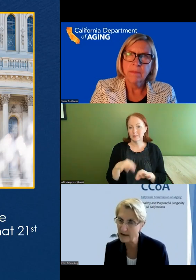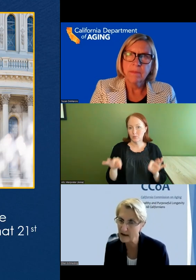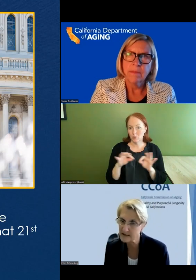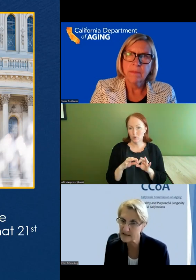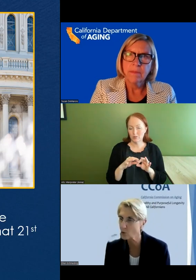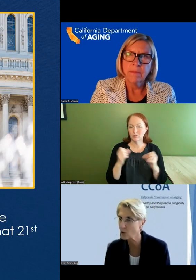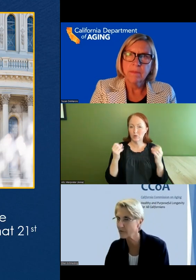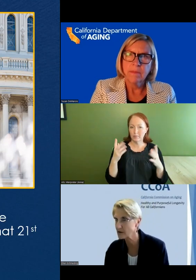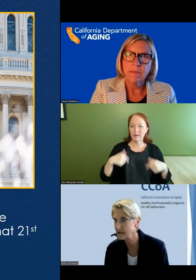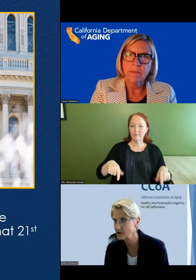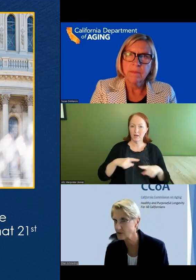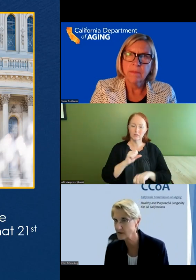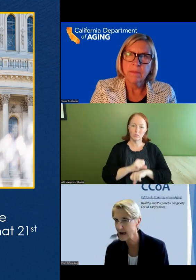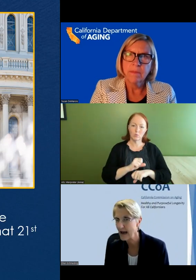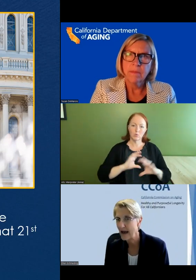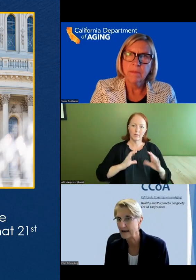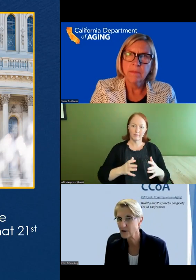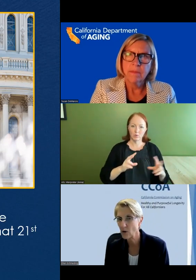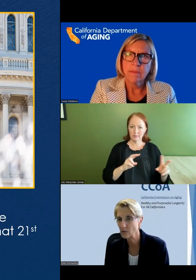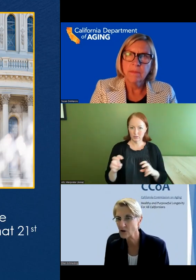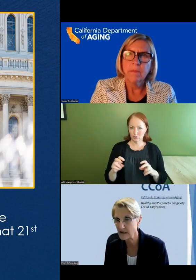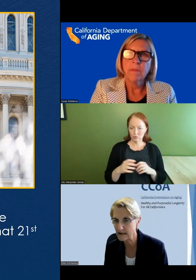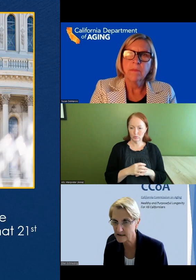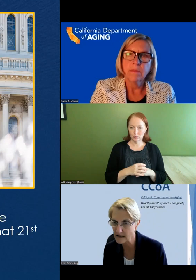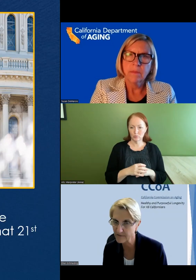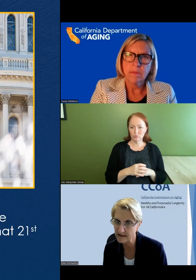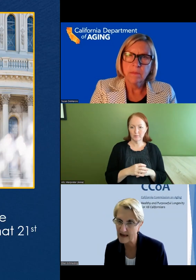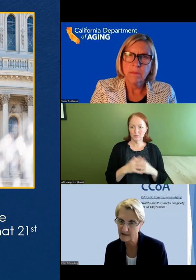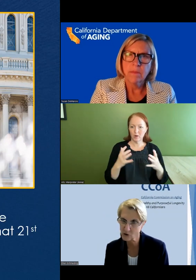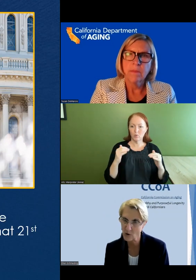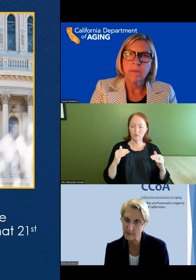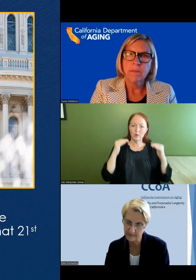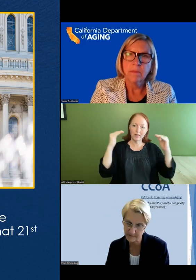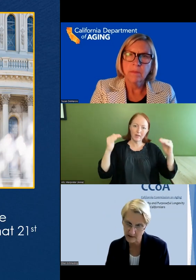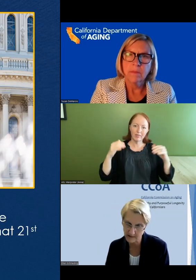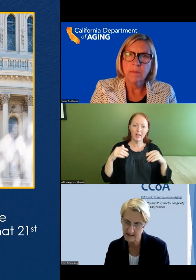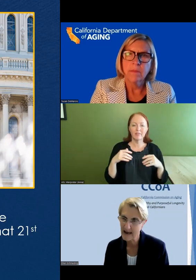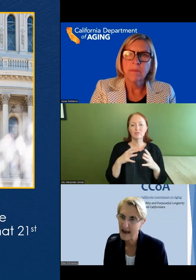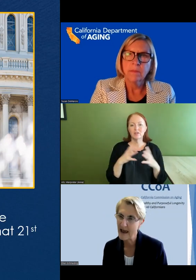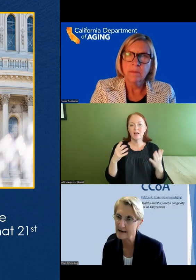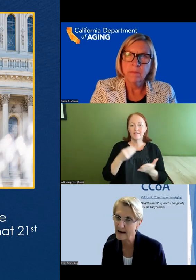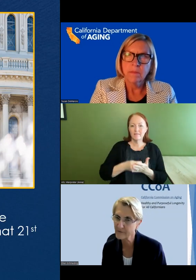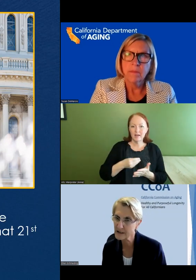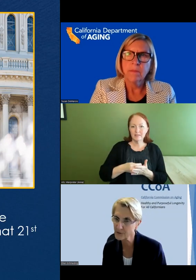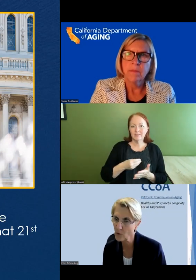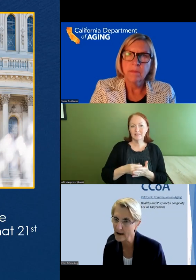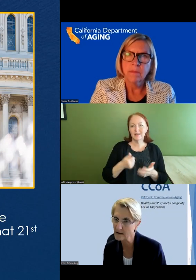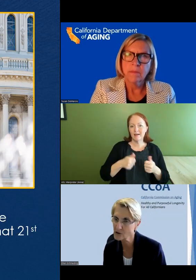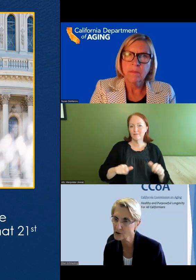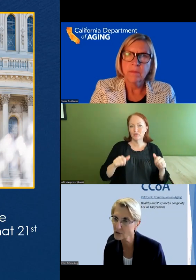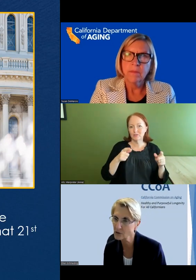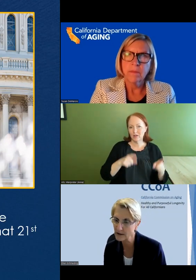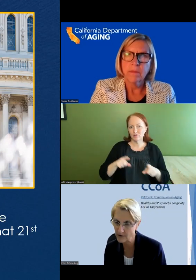so many of us is the workforce issues. And so I would just like to elevate that. There's quite a bit of funds and efforts